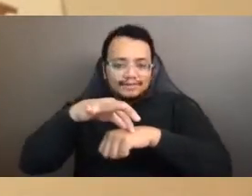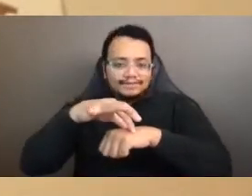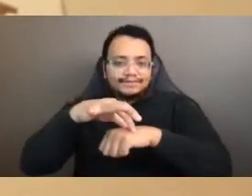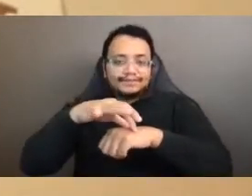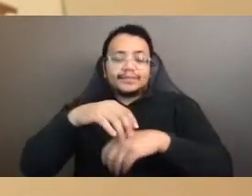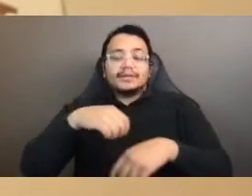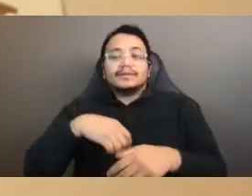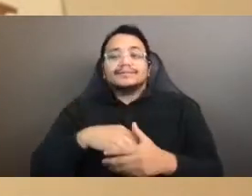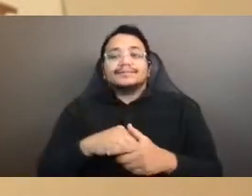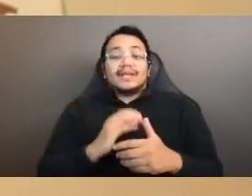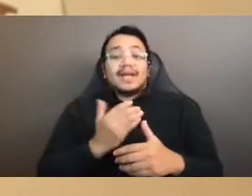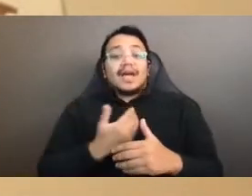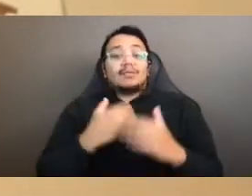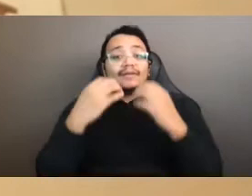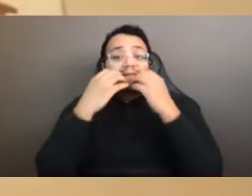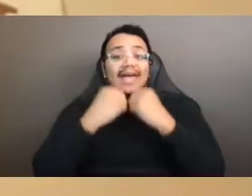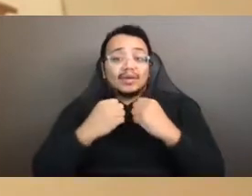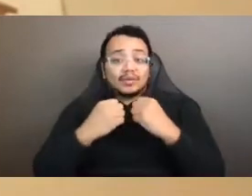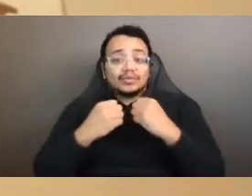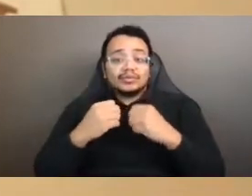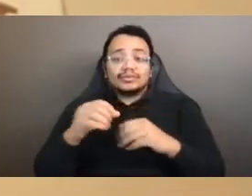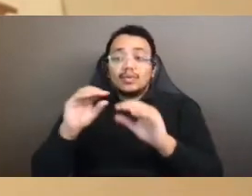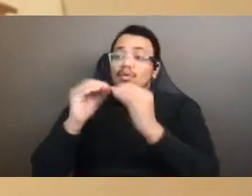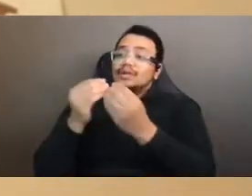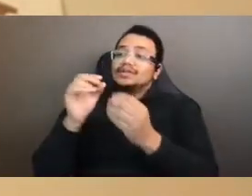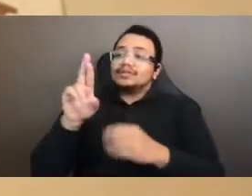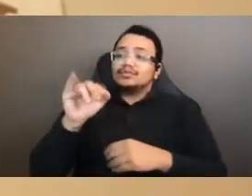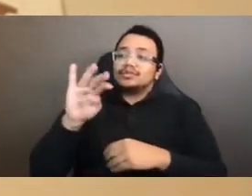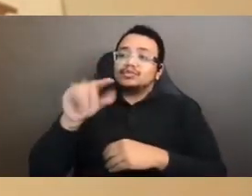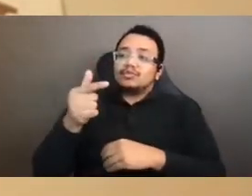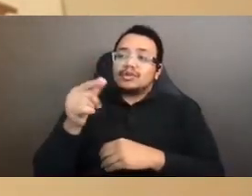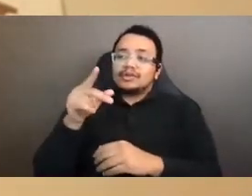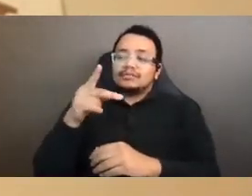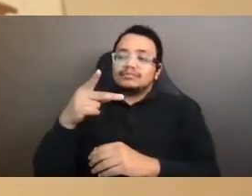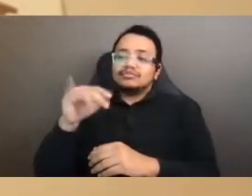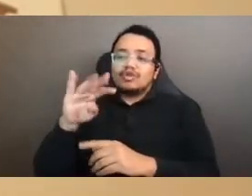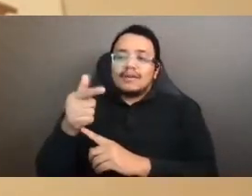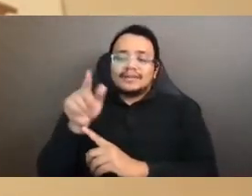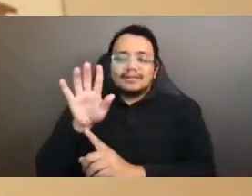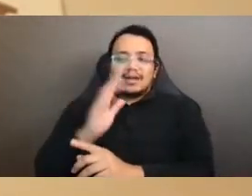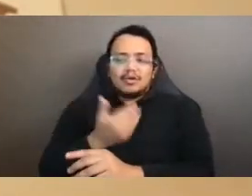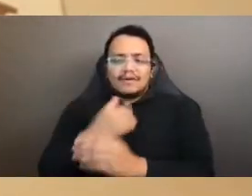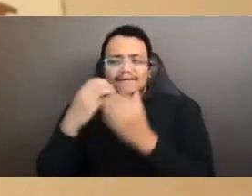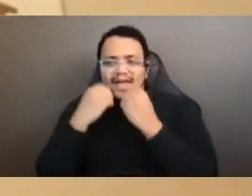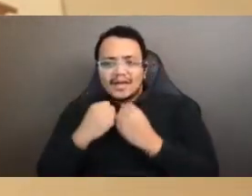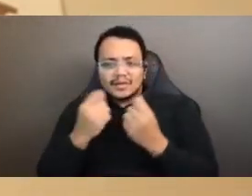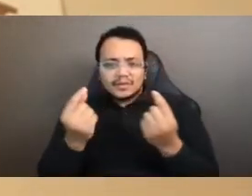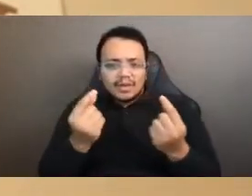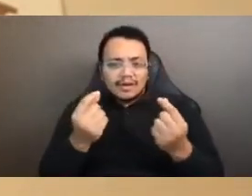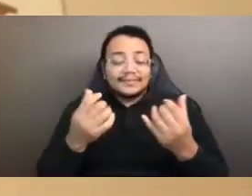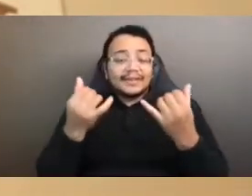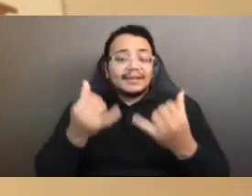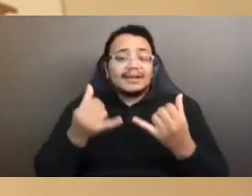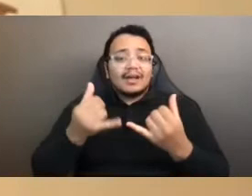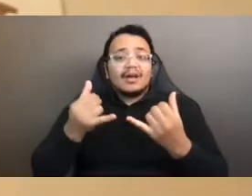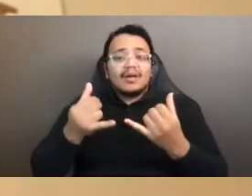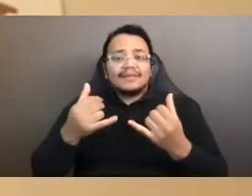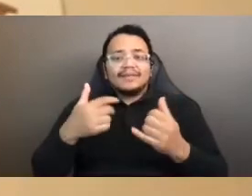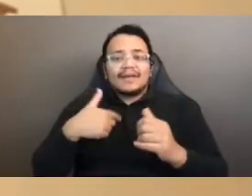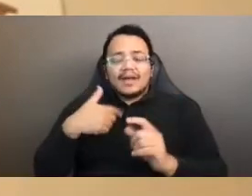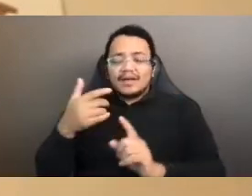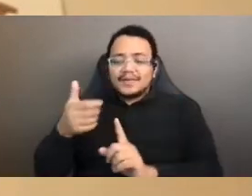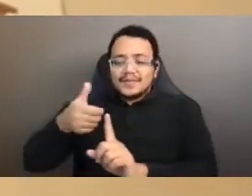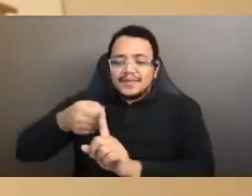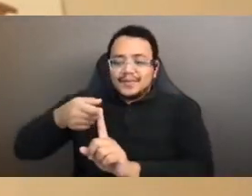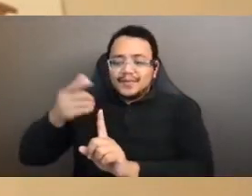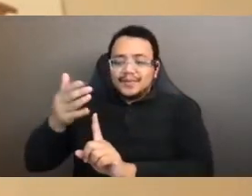values, and as that's going, or as we're doing that, I have some smoke going right here too. And I just wanted to start things off